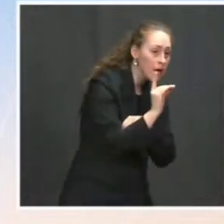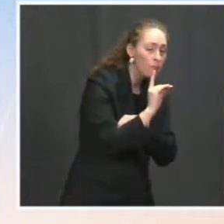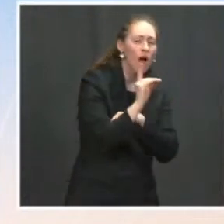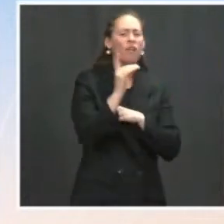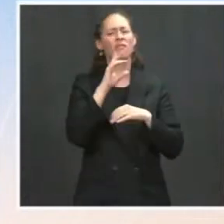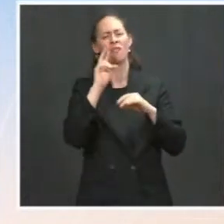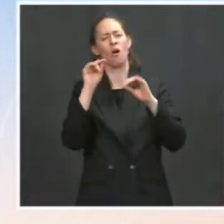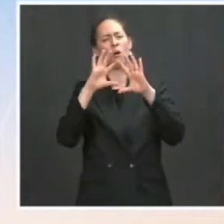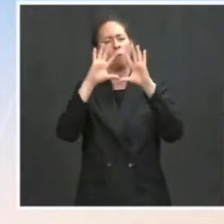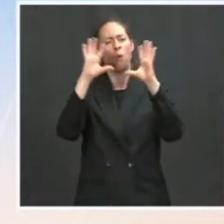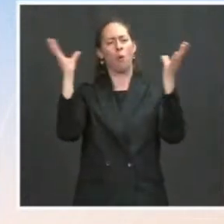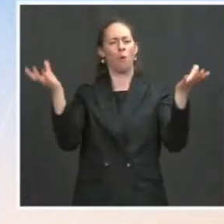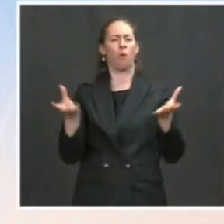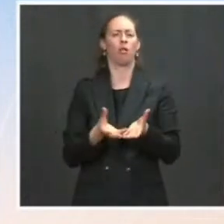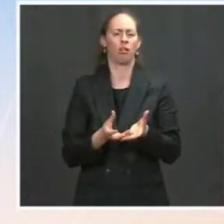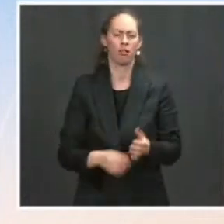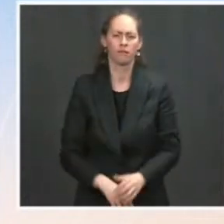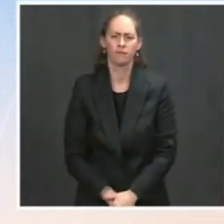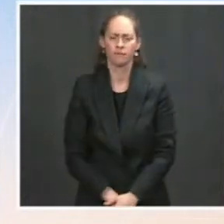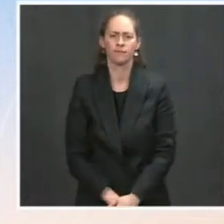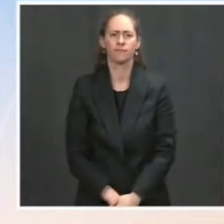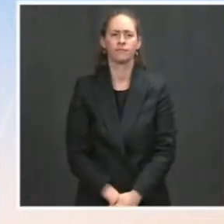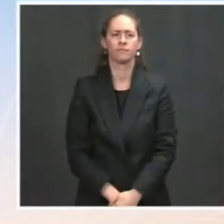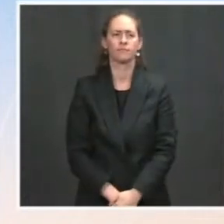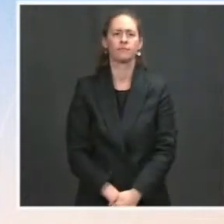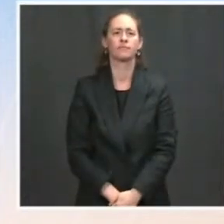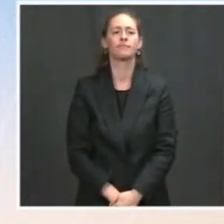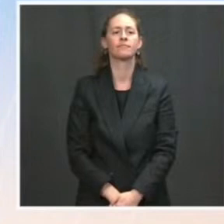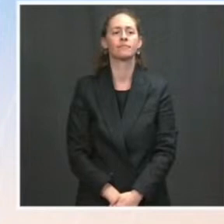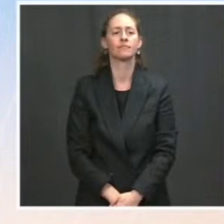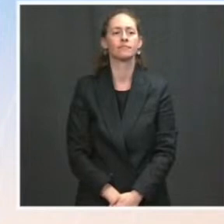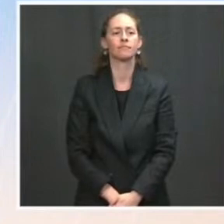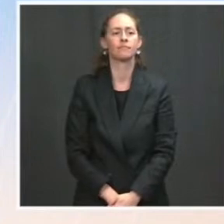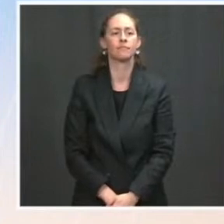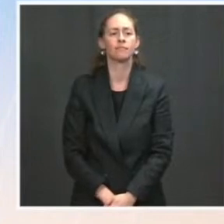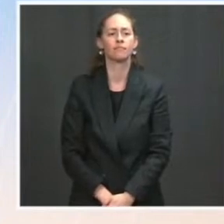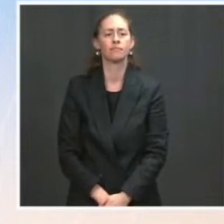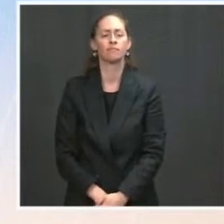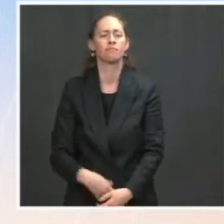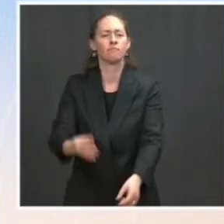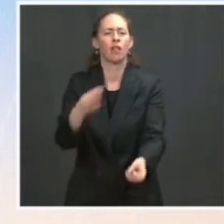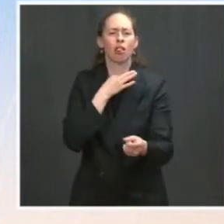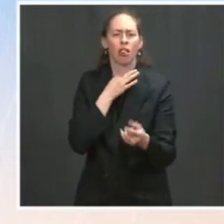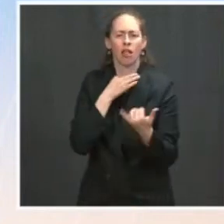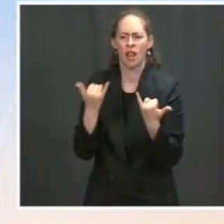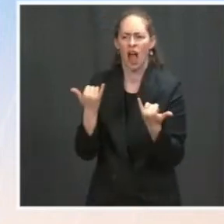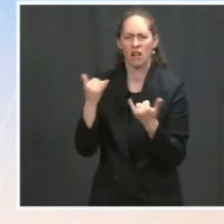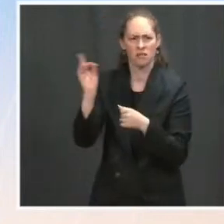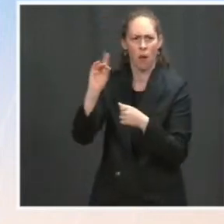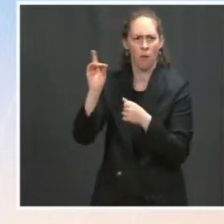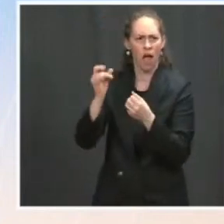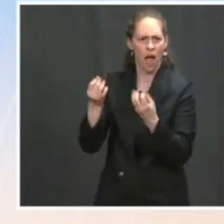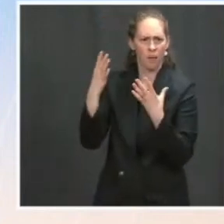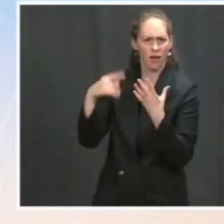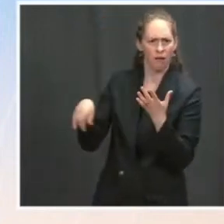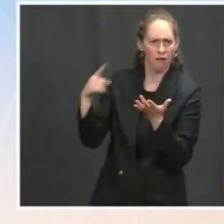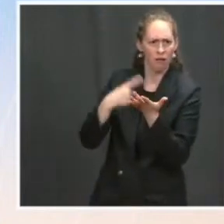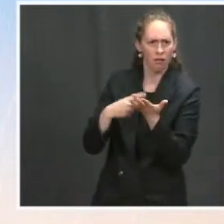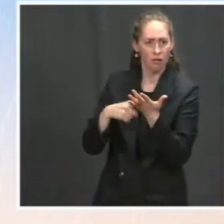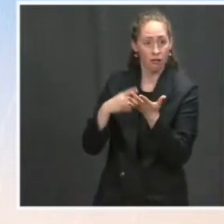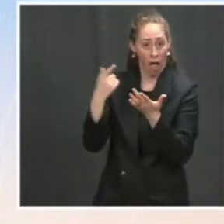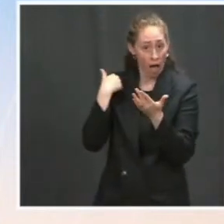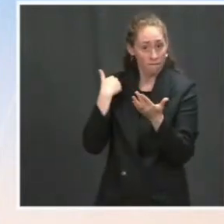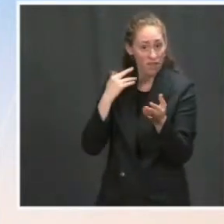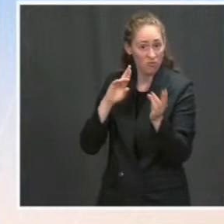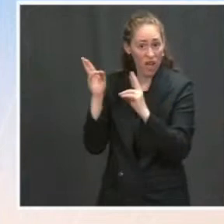was basically how many Democrats, and does the president have a sense that he could pass at least with Democrat support right now?